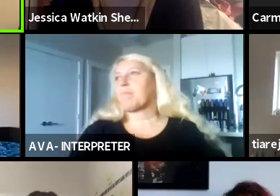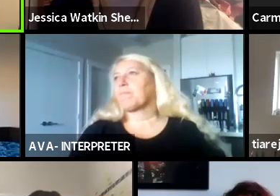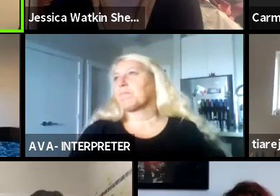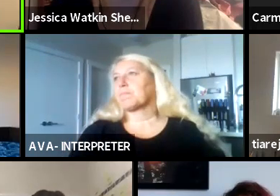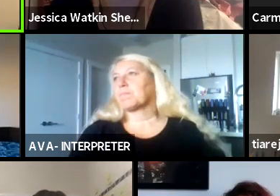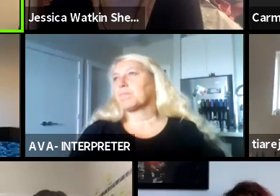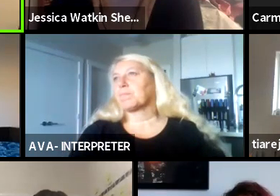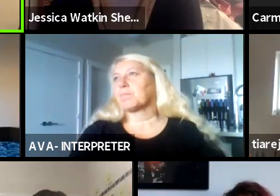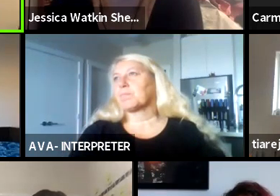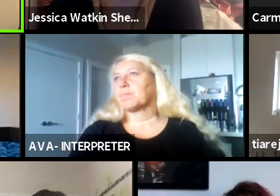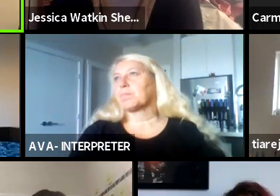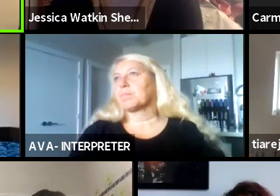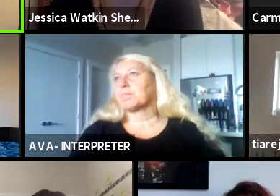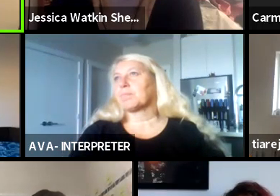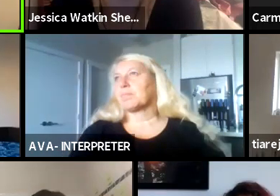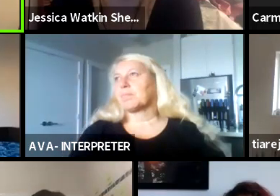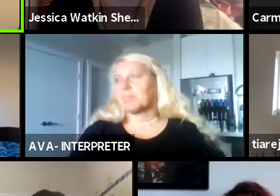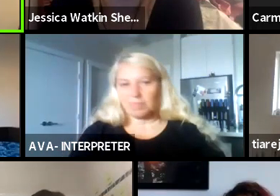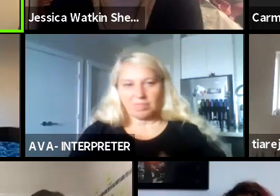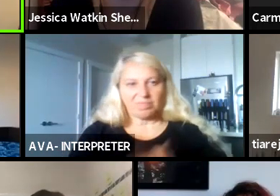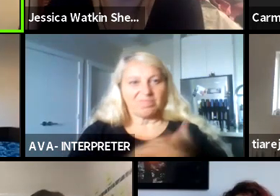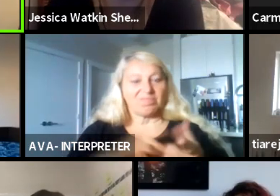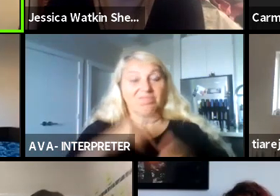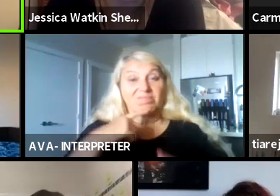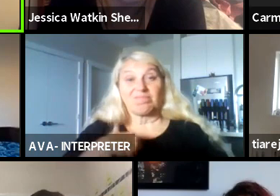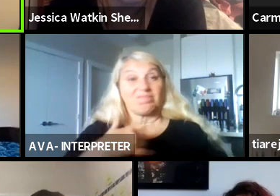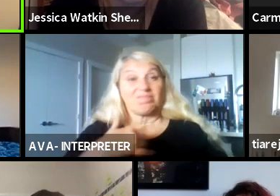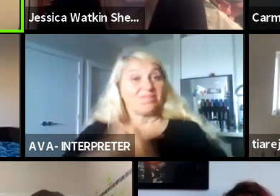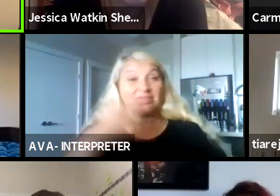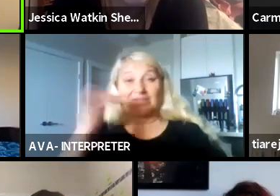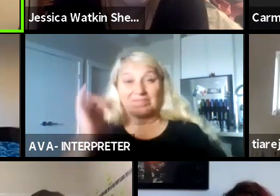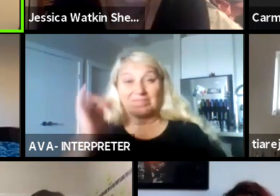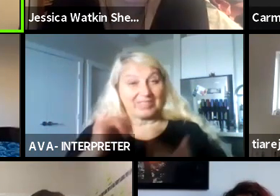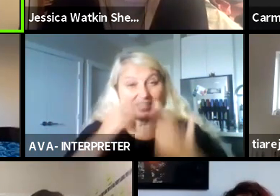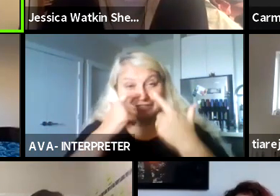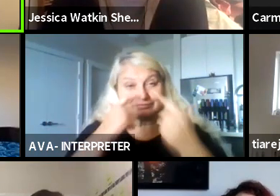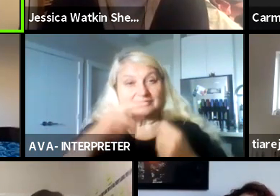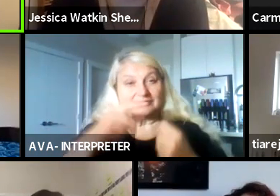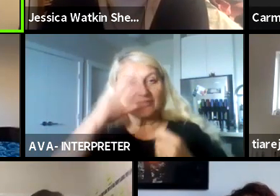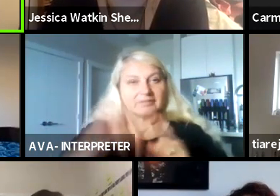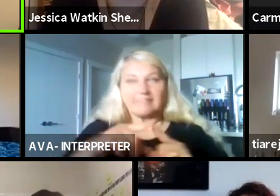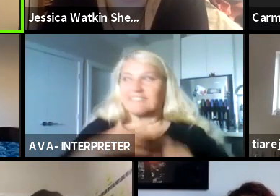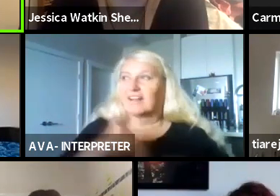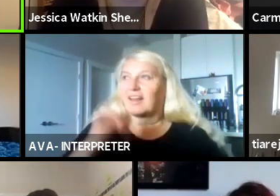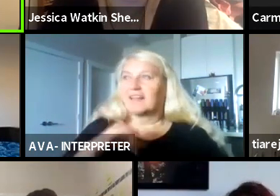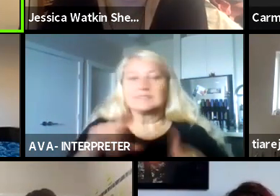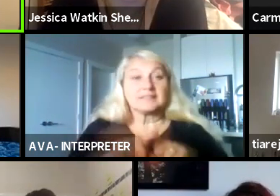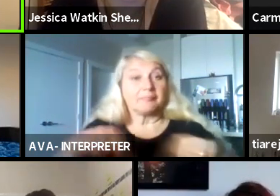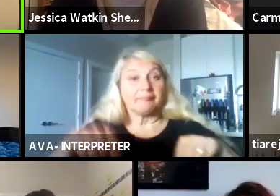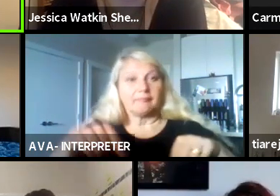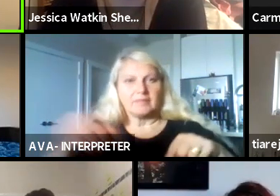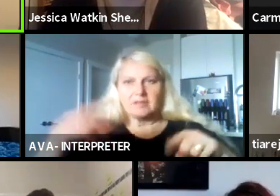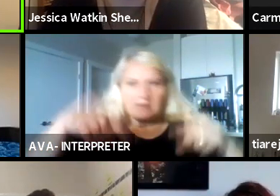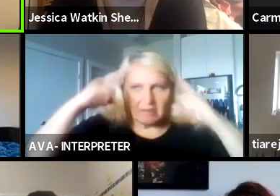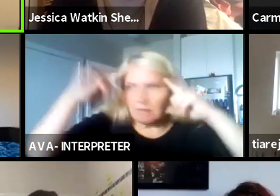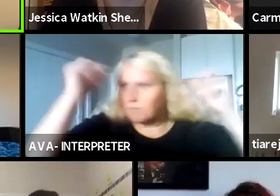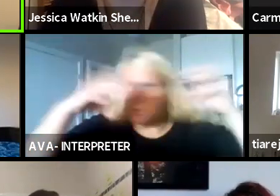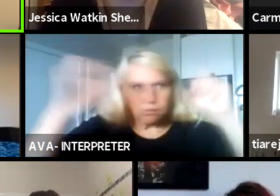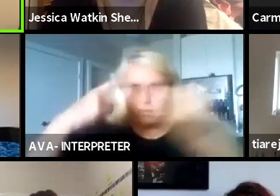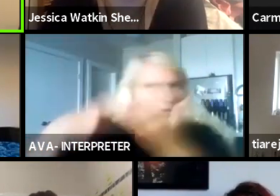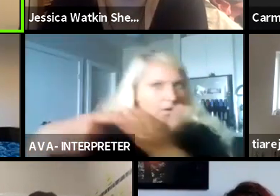like I just had a workout, but with my brain. So I kind of want to have a cool down